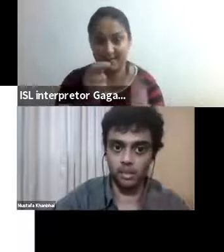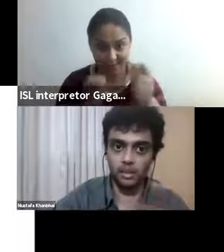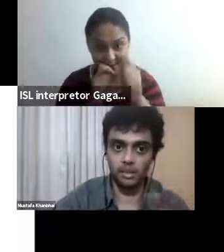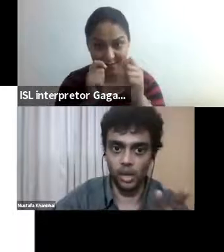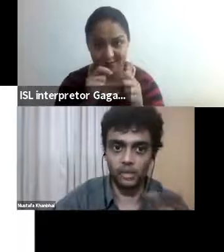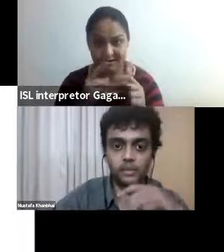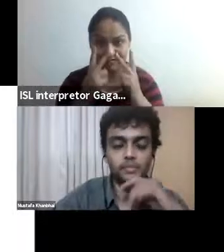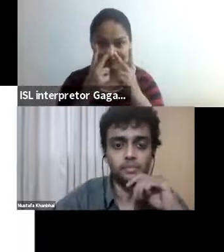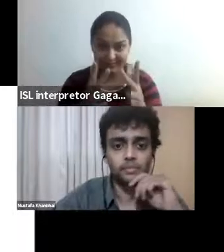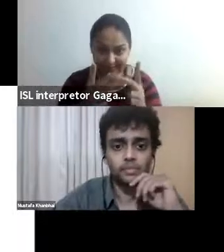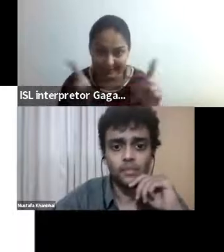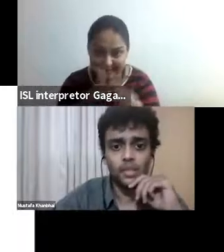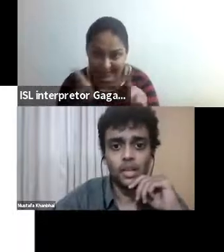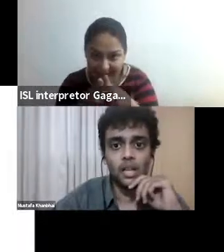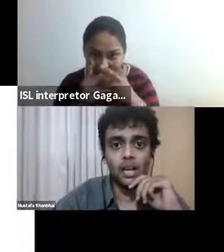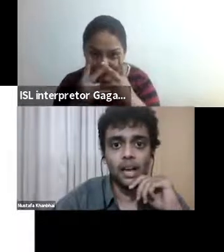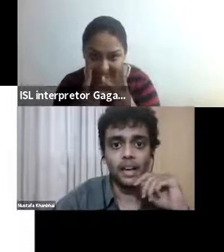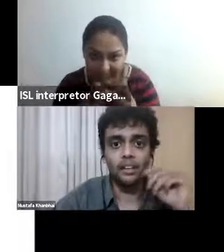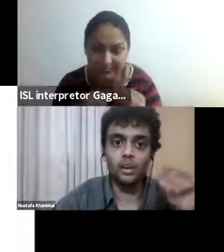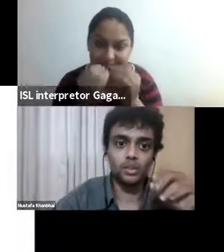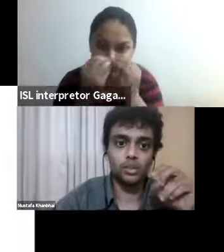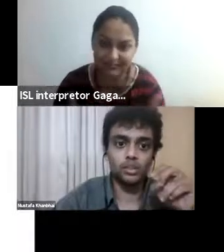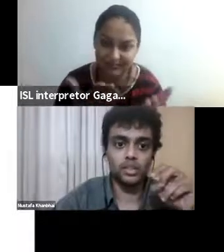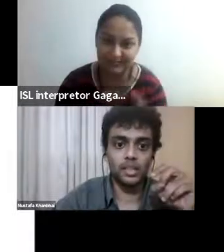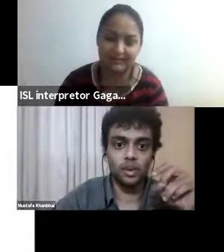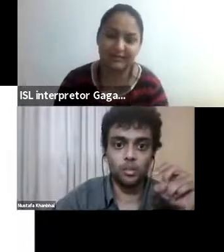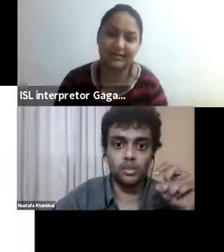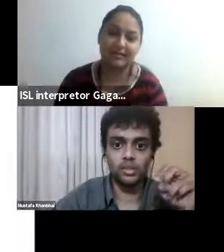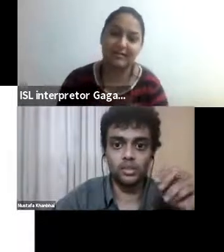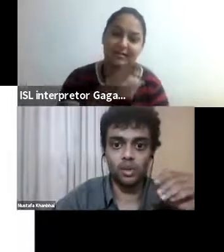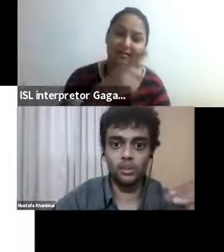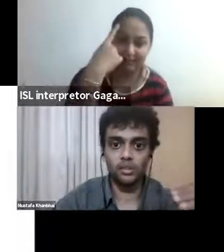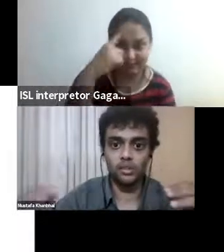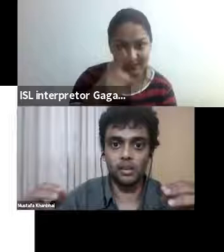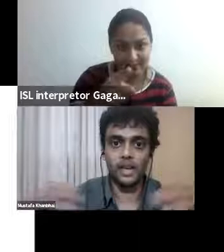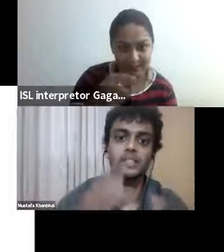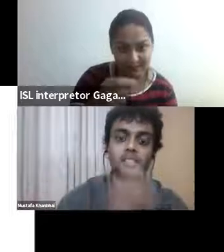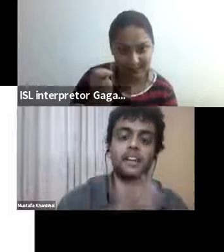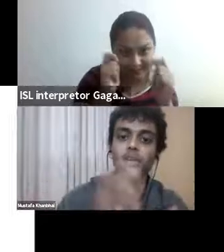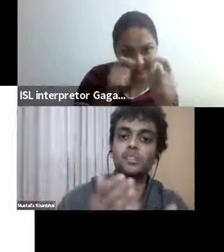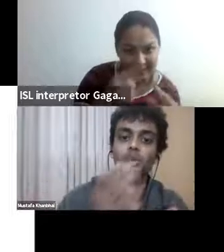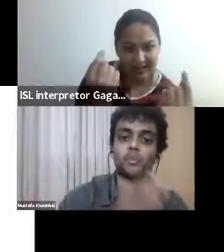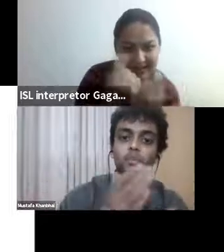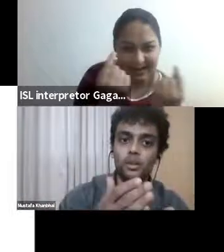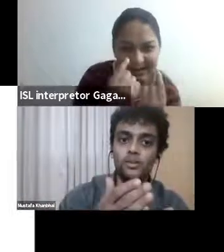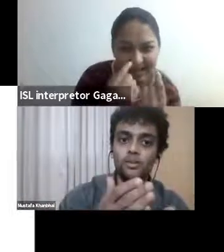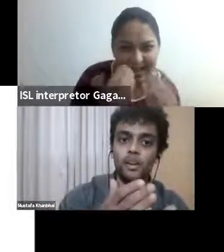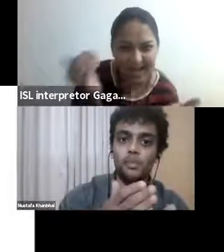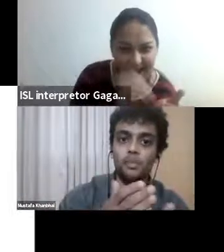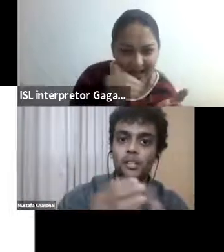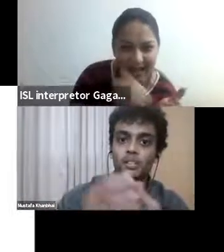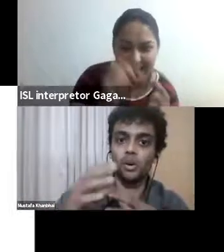riders are depicted together. And here also you can see that the composition is not like it's a repetition of a